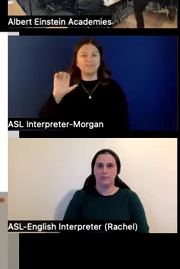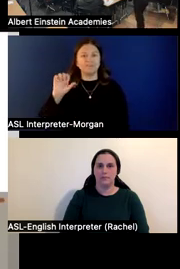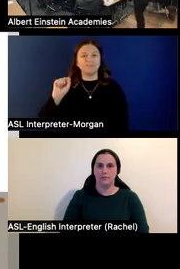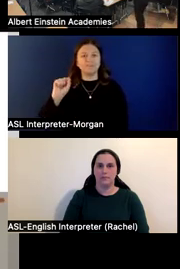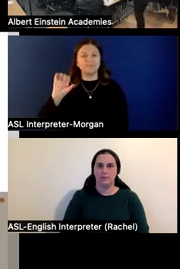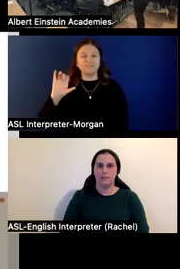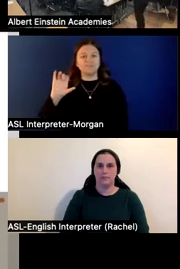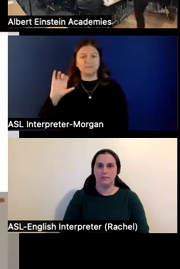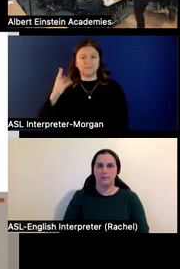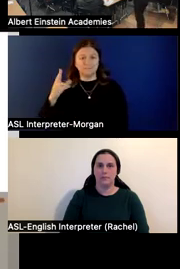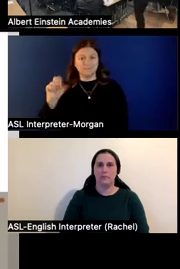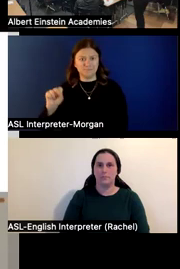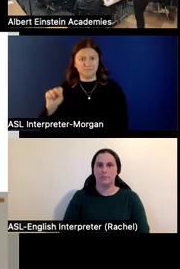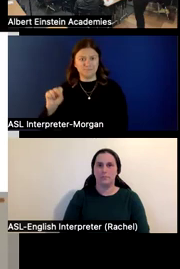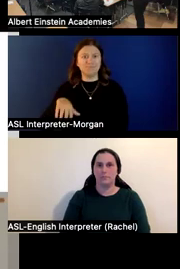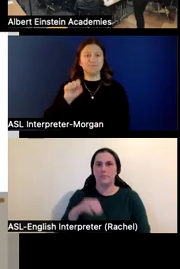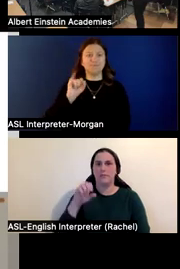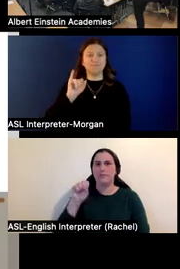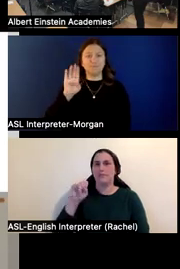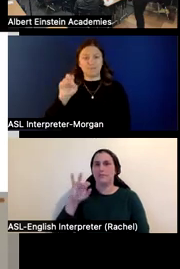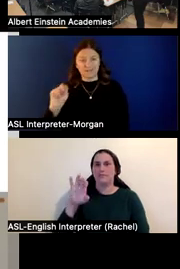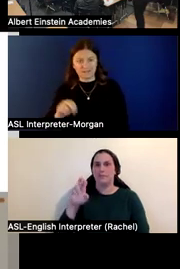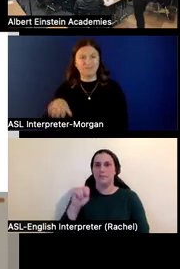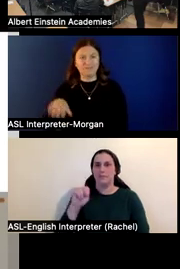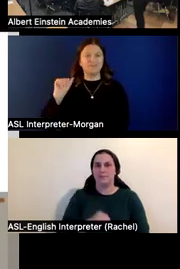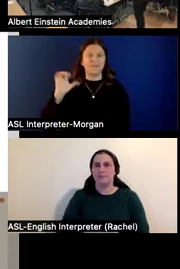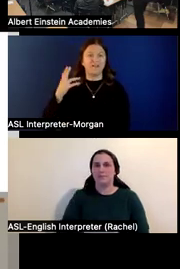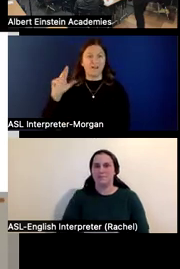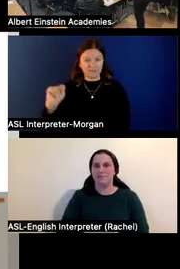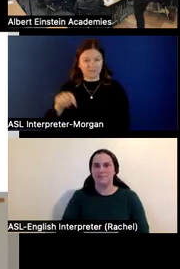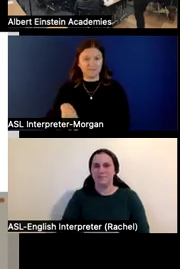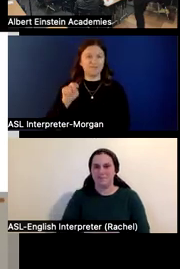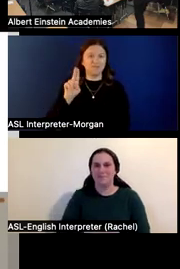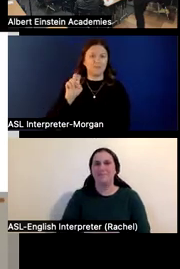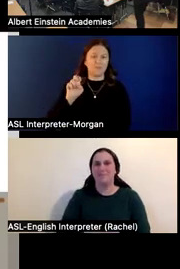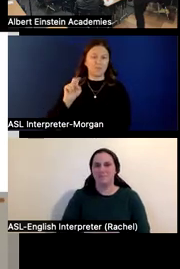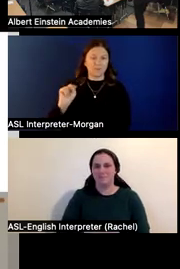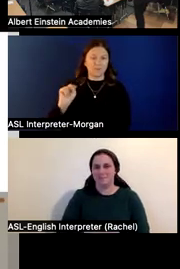8, 9, 10, 11,